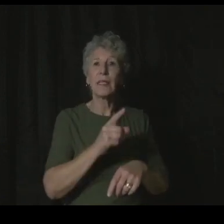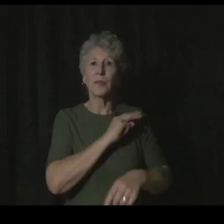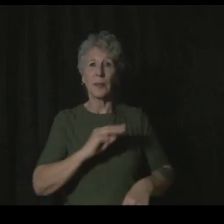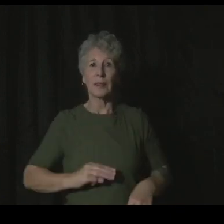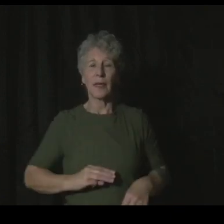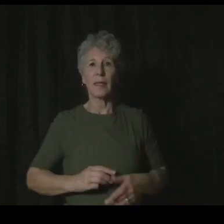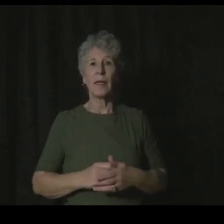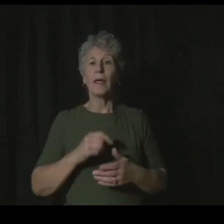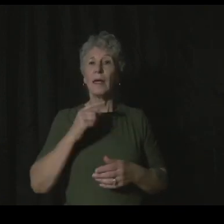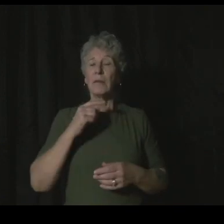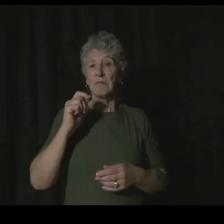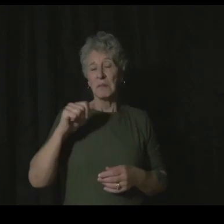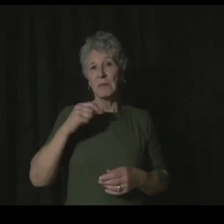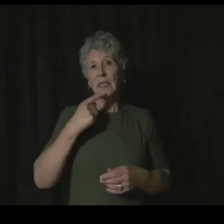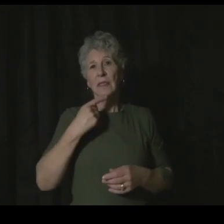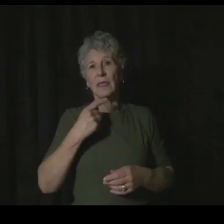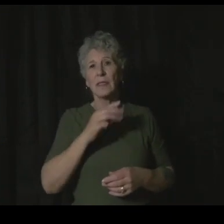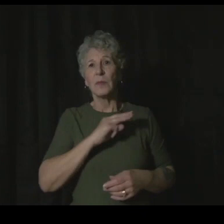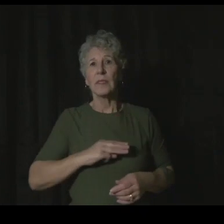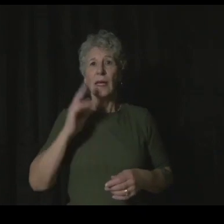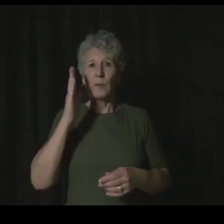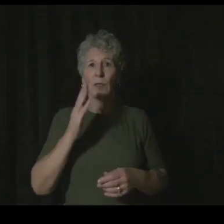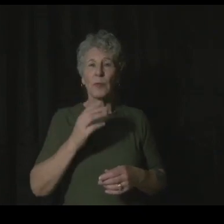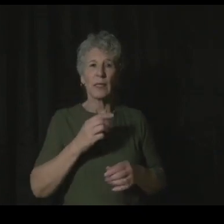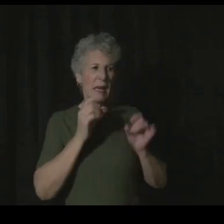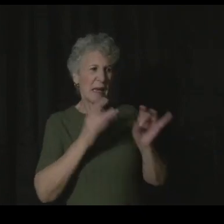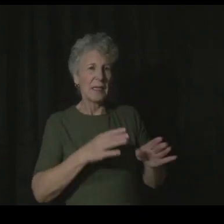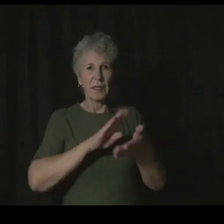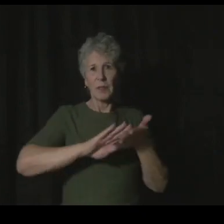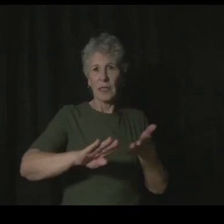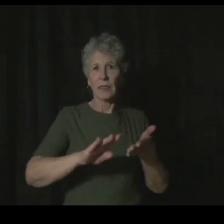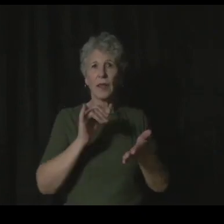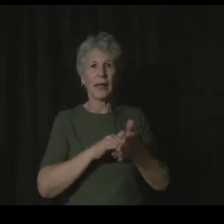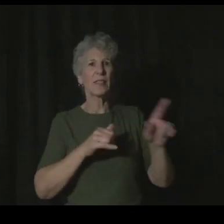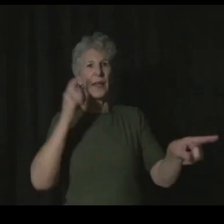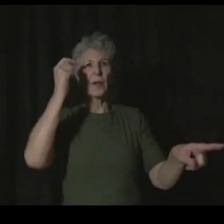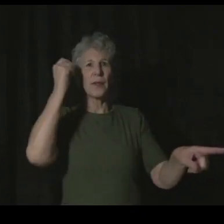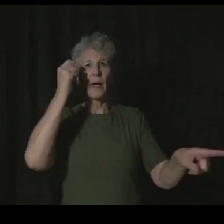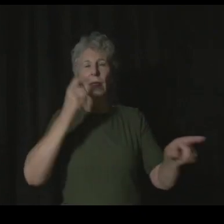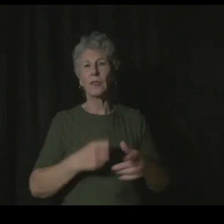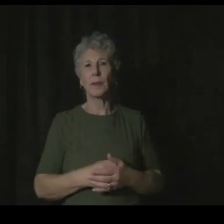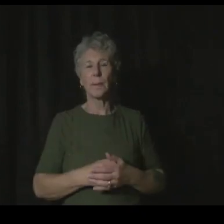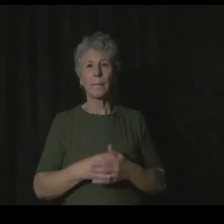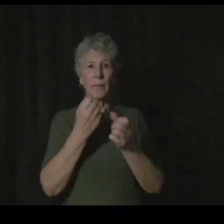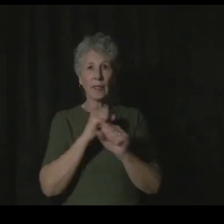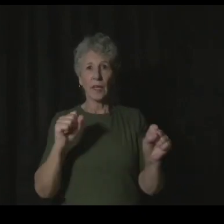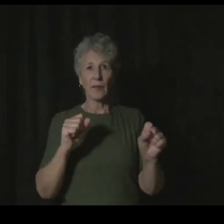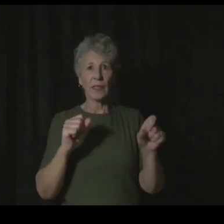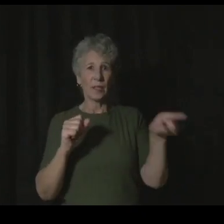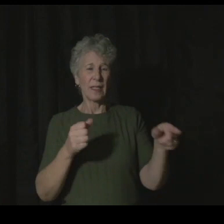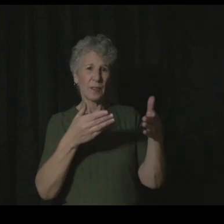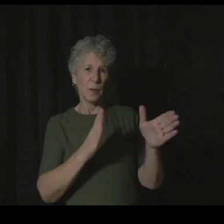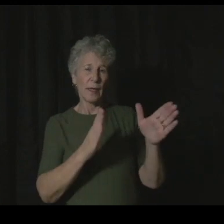that the Messiah will be despised and rejected, right? That's their theology. Salvation in this form of